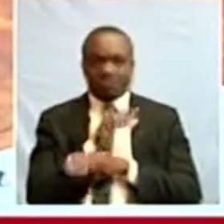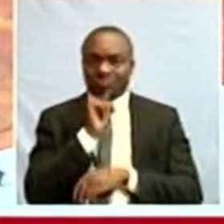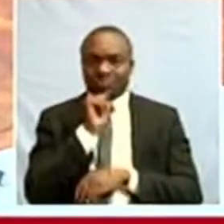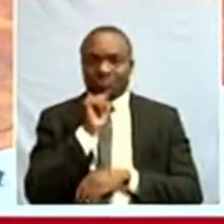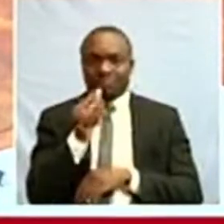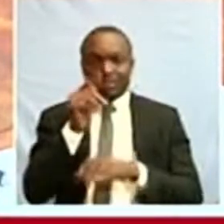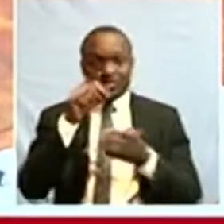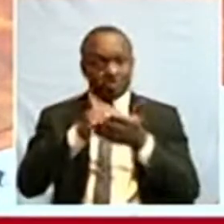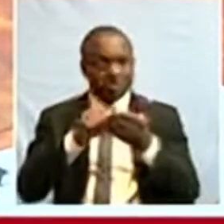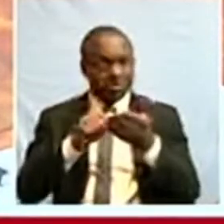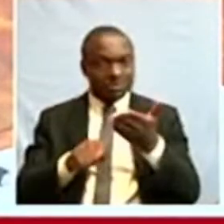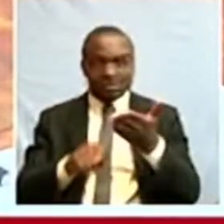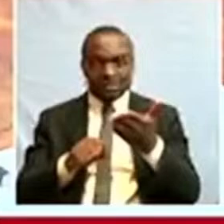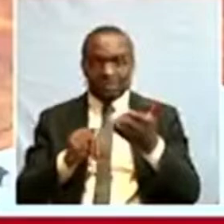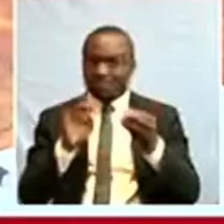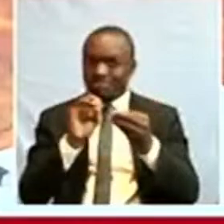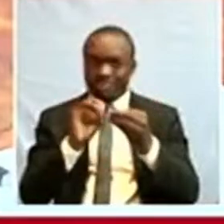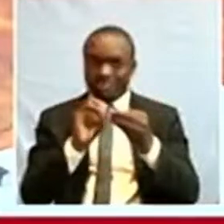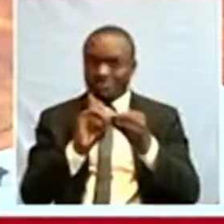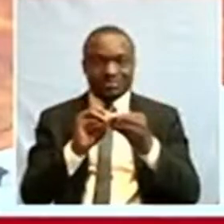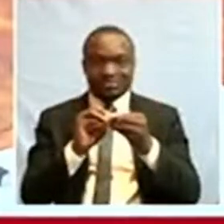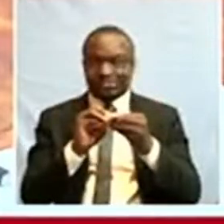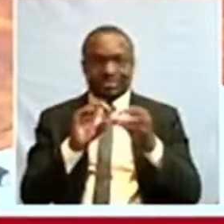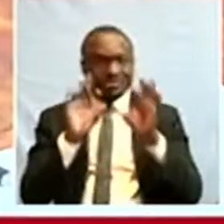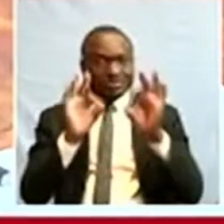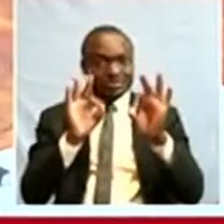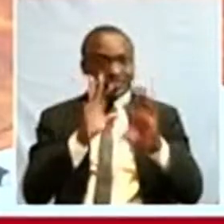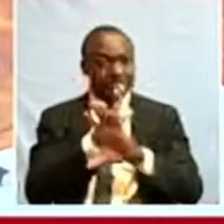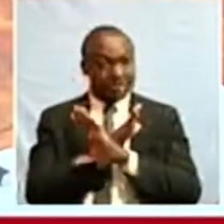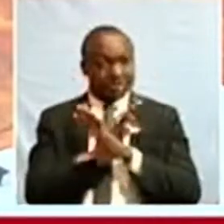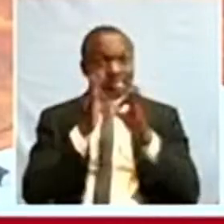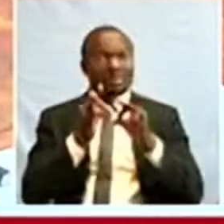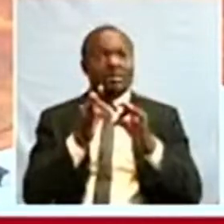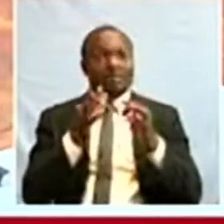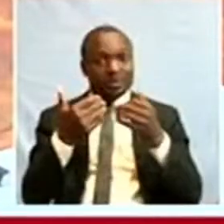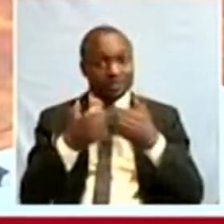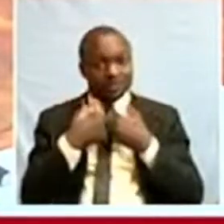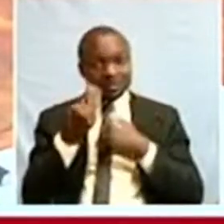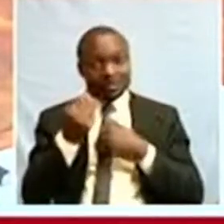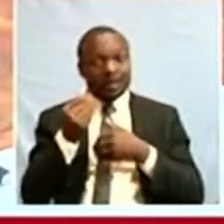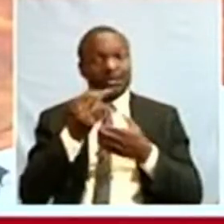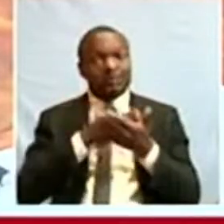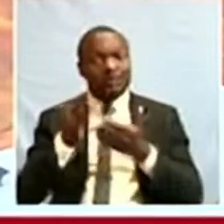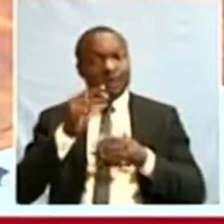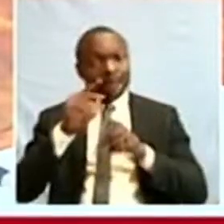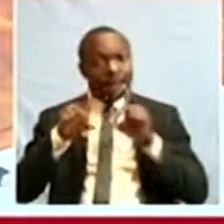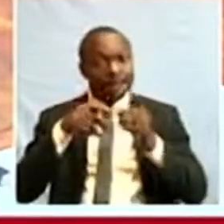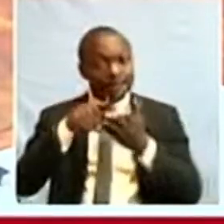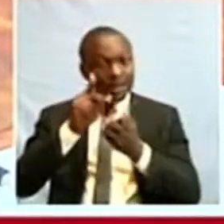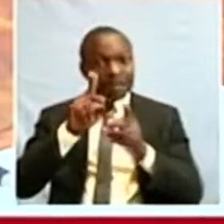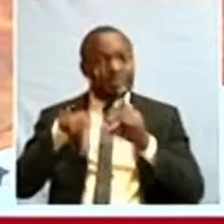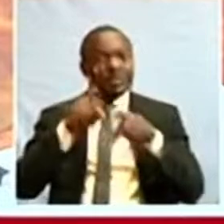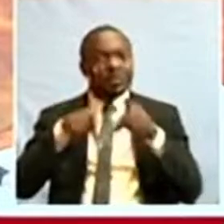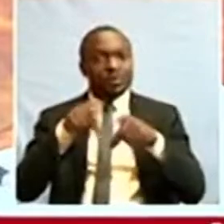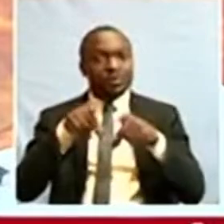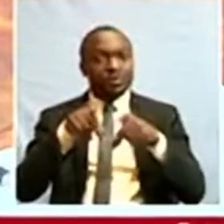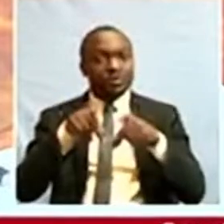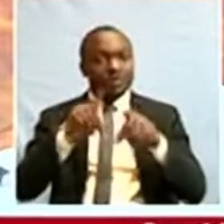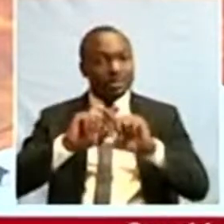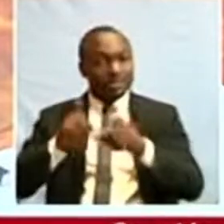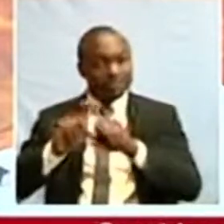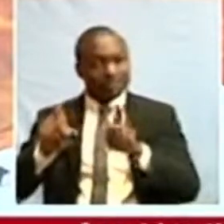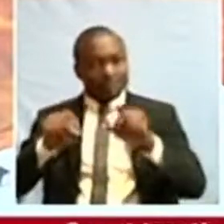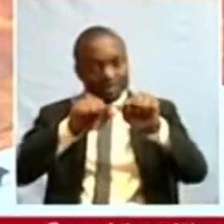really trust so much into Smart Zambia. Because if we can have money and we are failing to pay people who are sitting, we are dotted around, and we